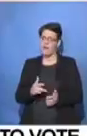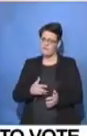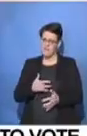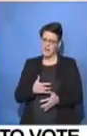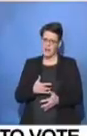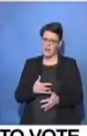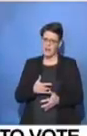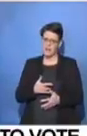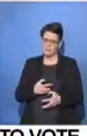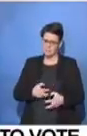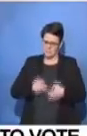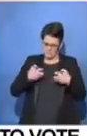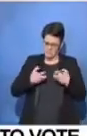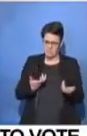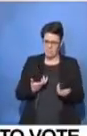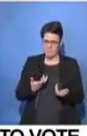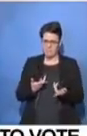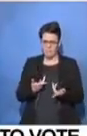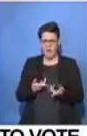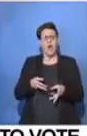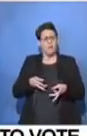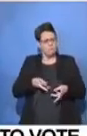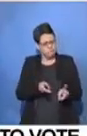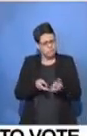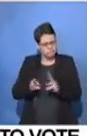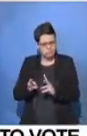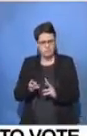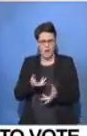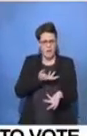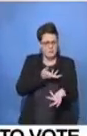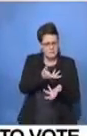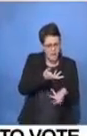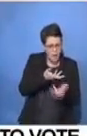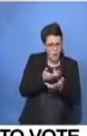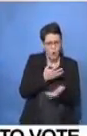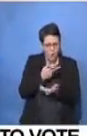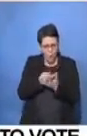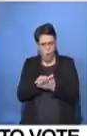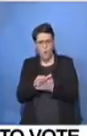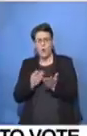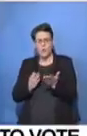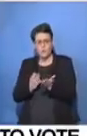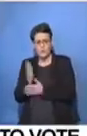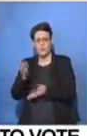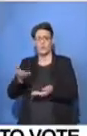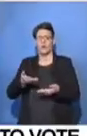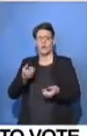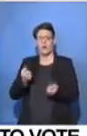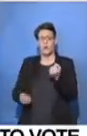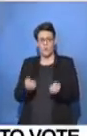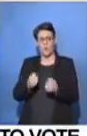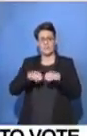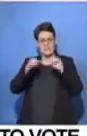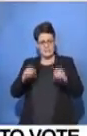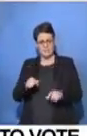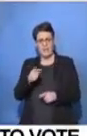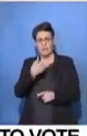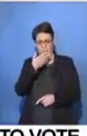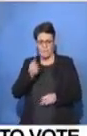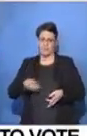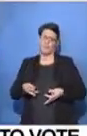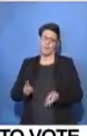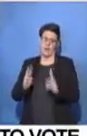aggrieved, avenues of dialogue or seeking redress through the justice system should be the best